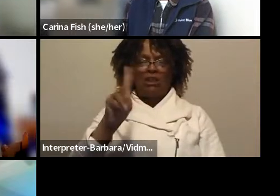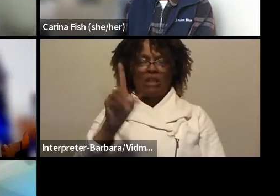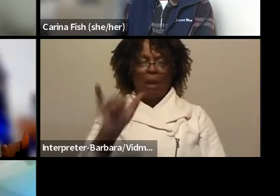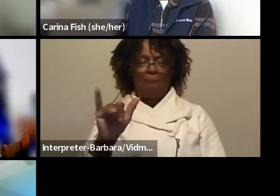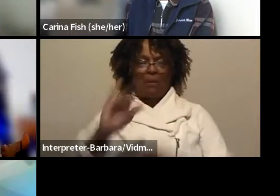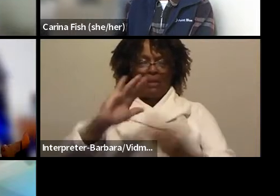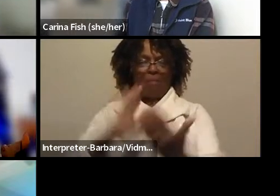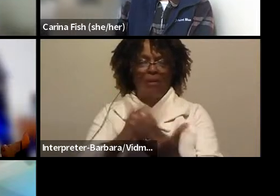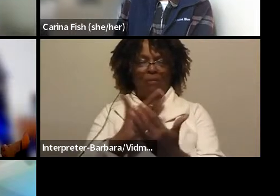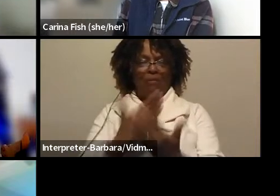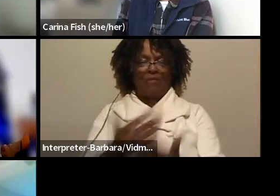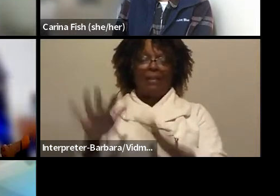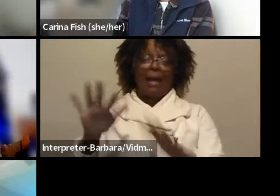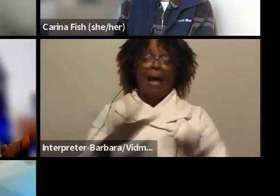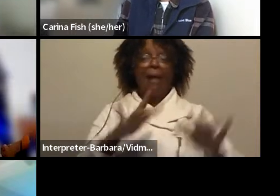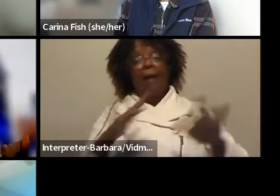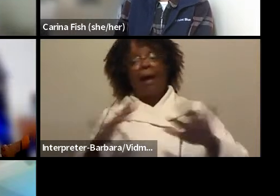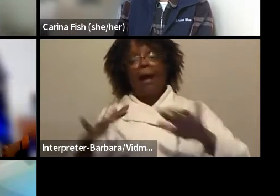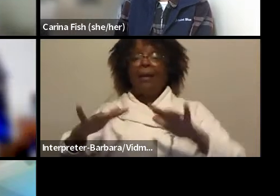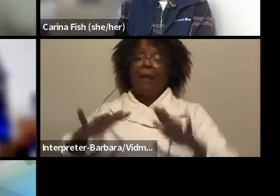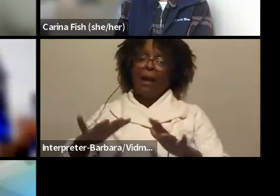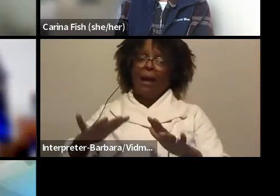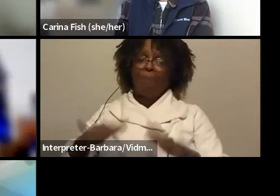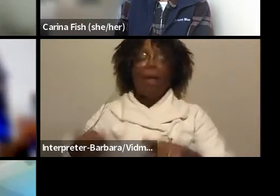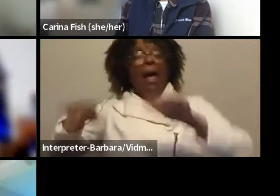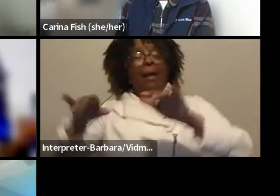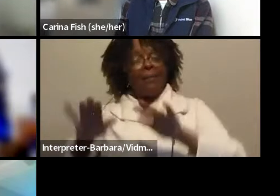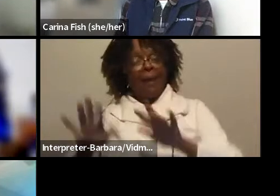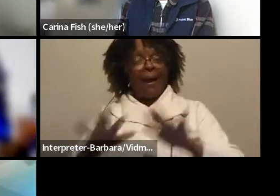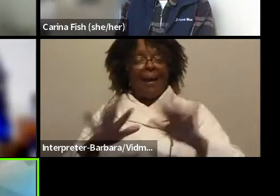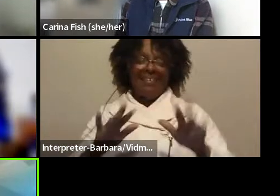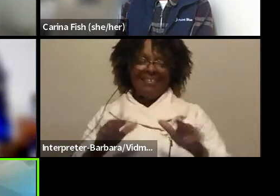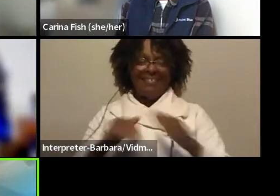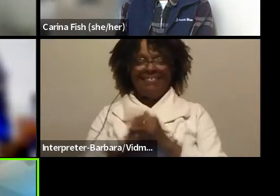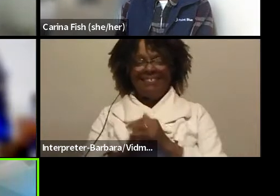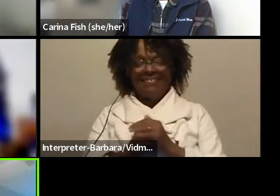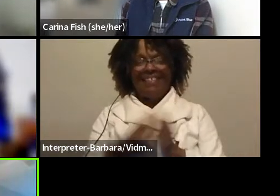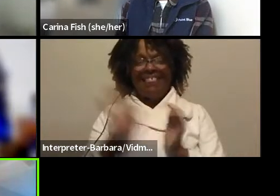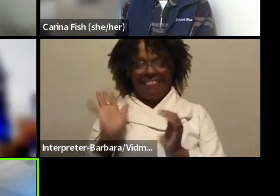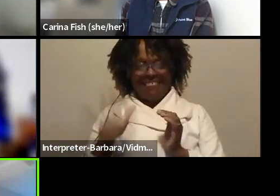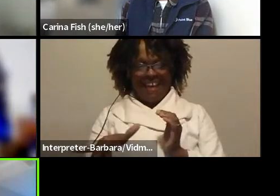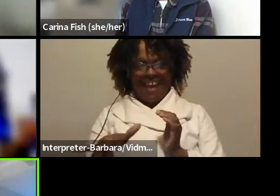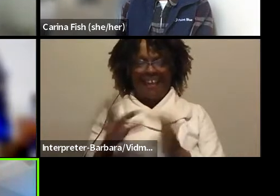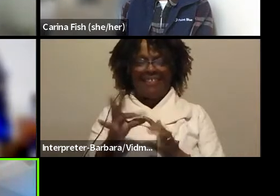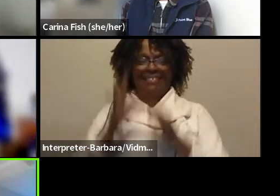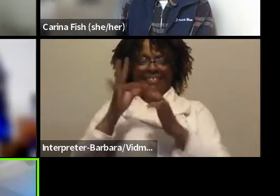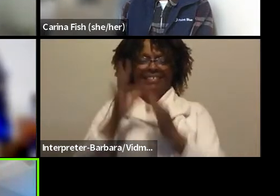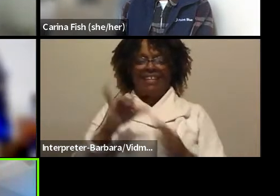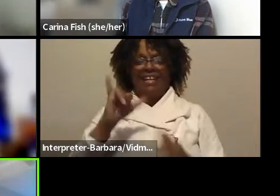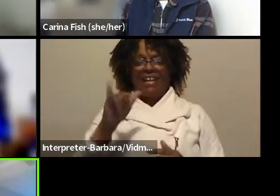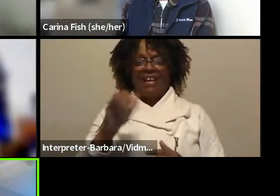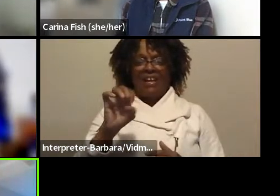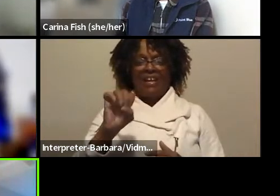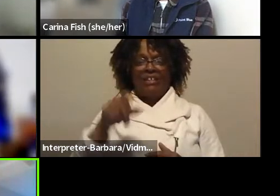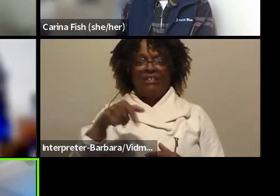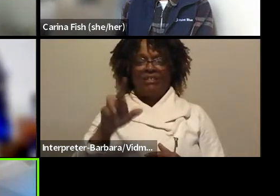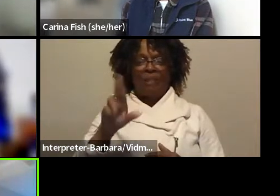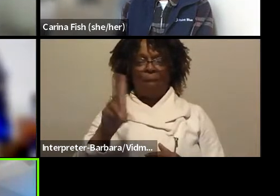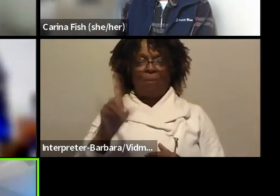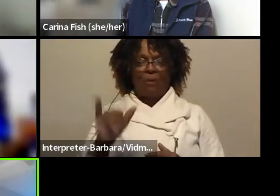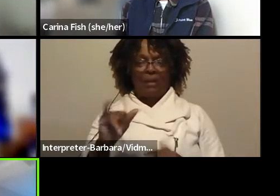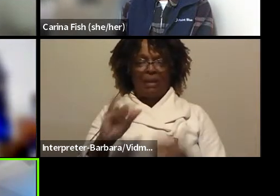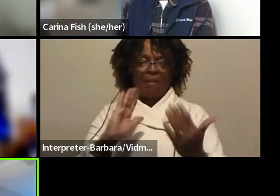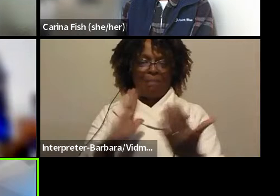na, na, na, na, na. And it's so interesting because the chair of